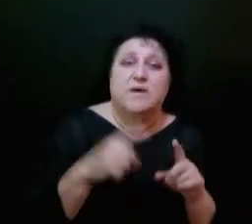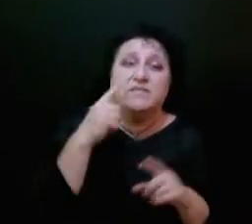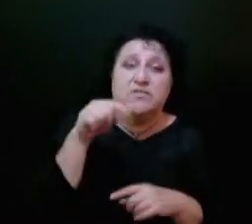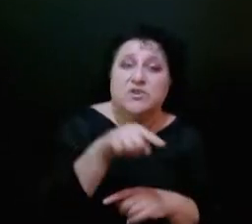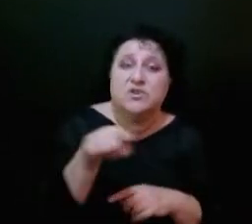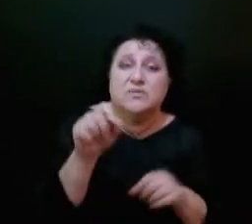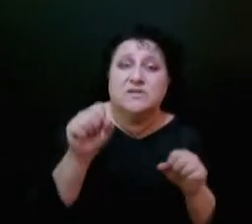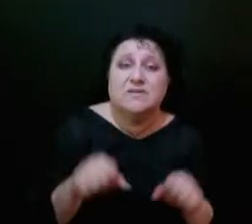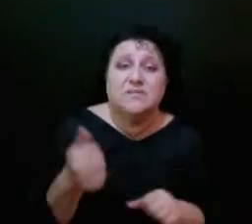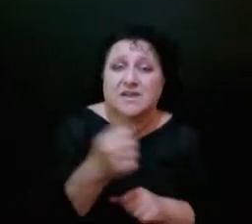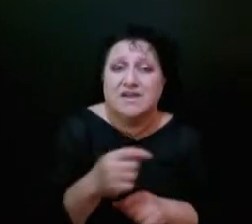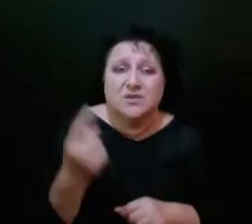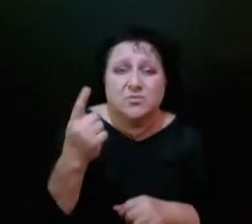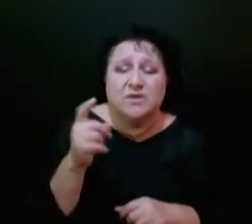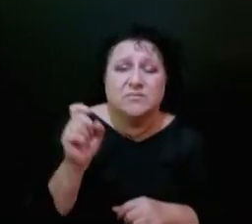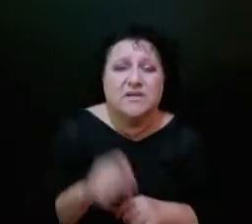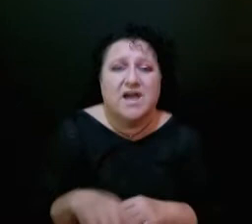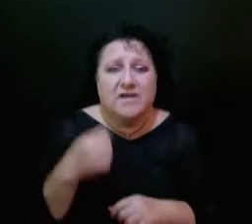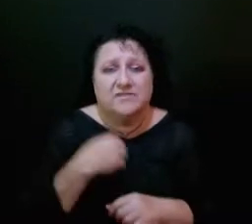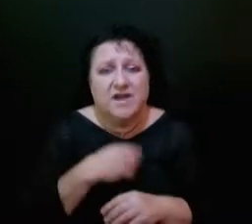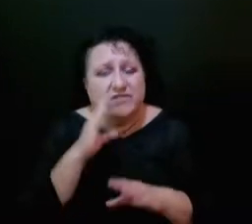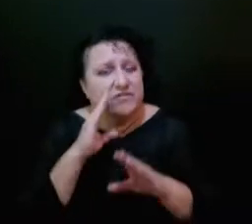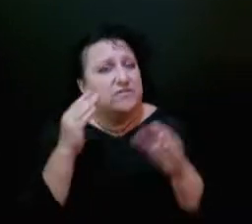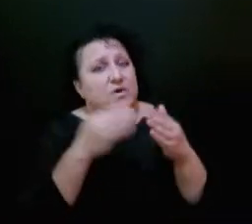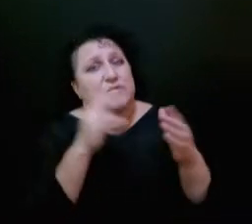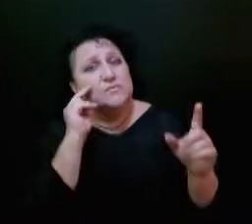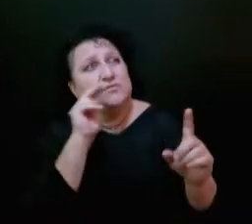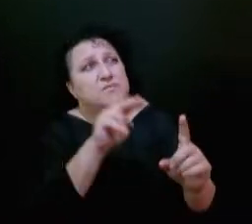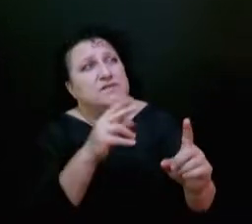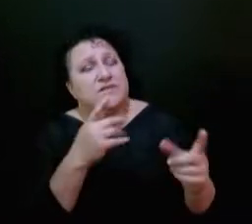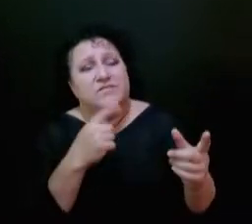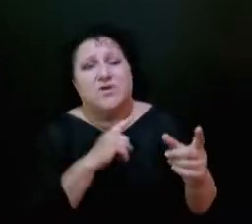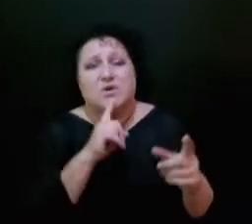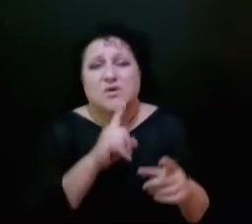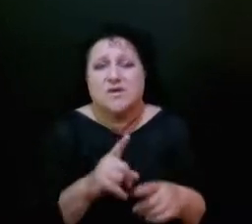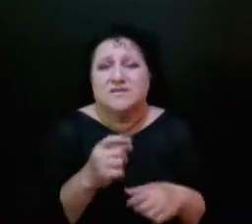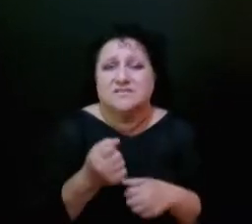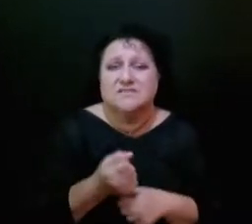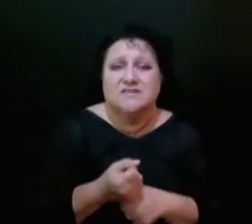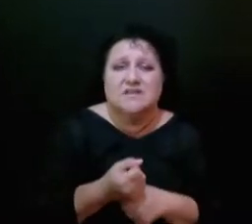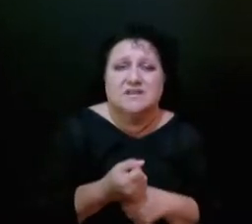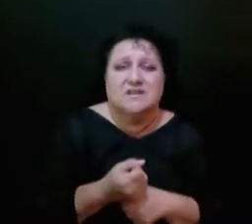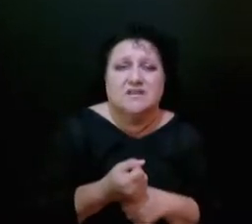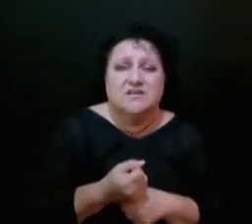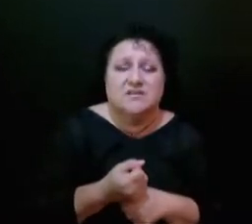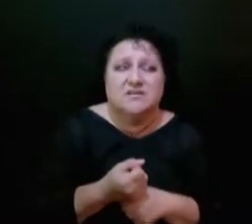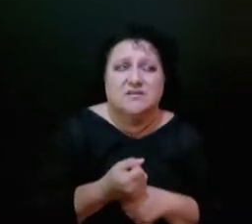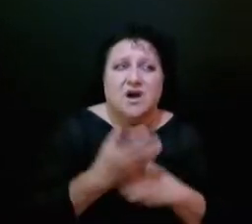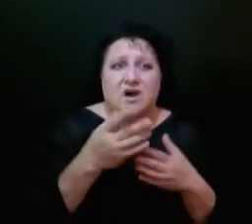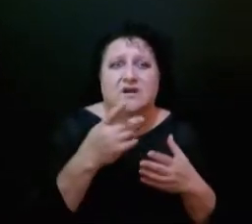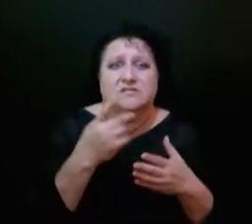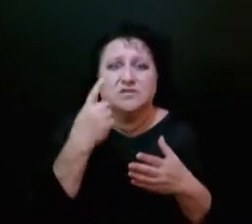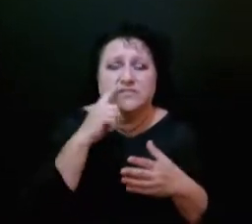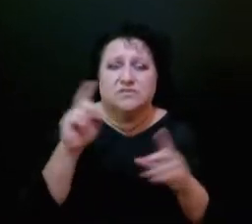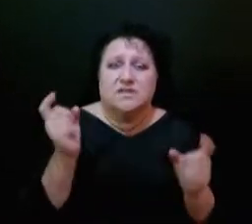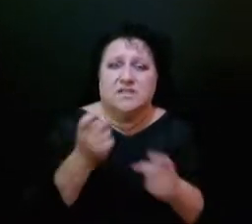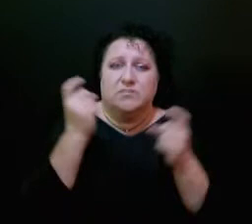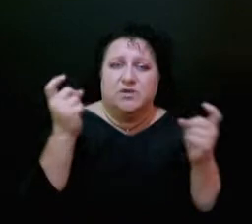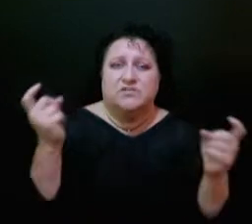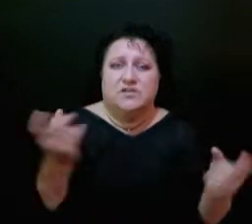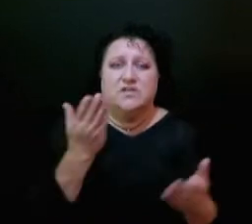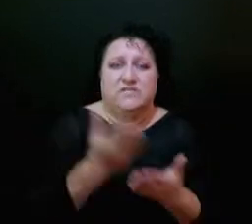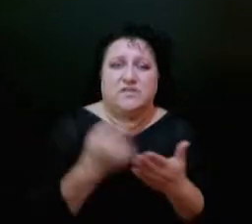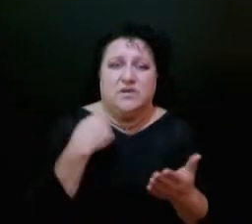could be anybody. We have to keep a focused perspective. There is cause of celebration in the fact that we get to be